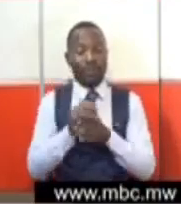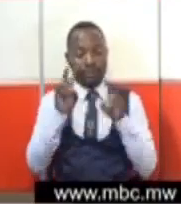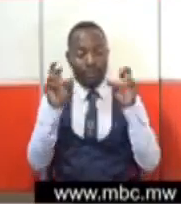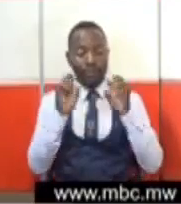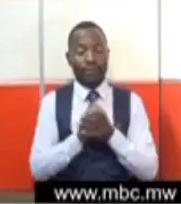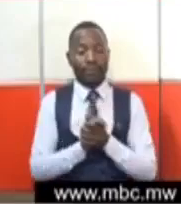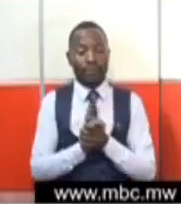headlines. And now,